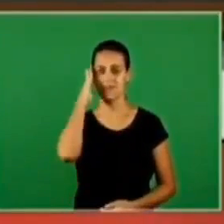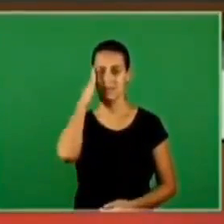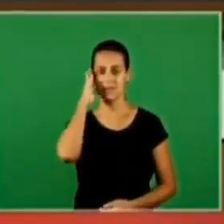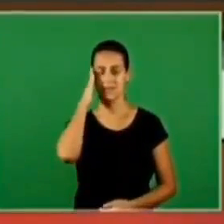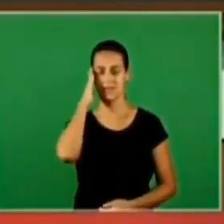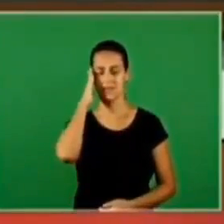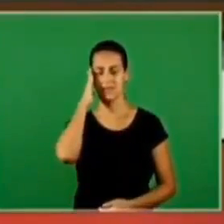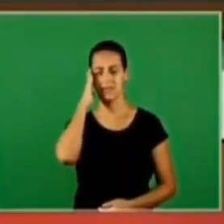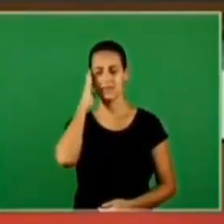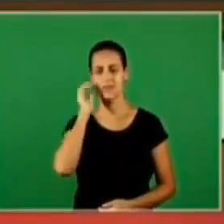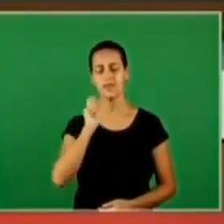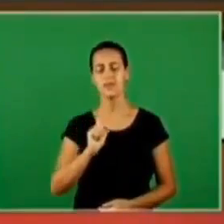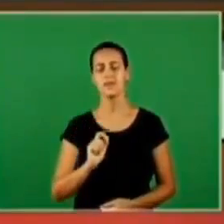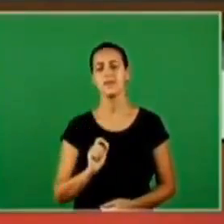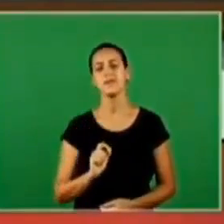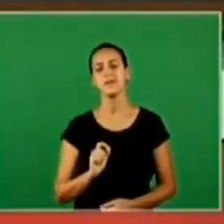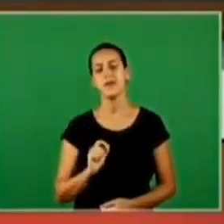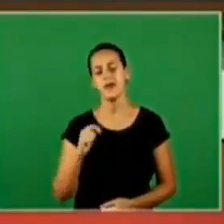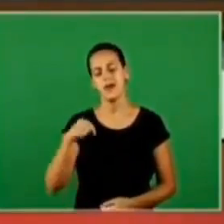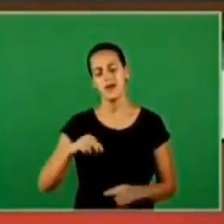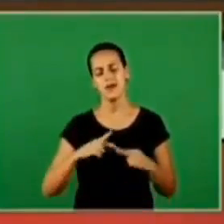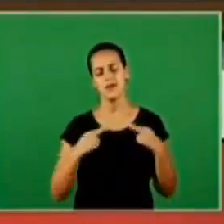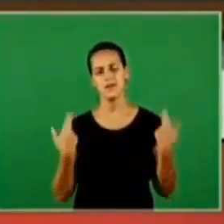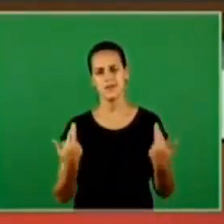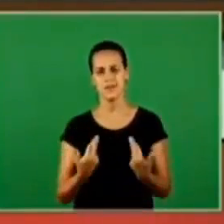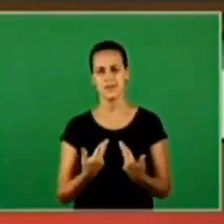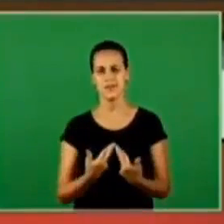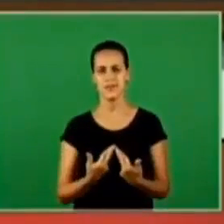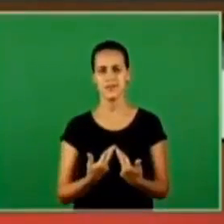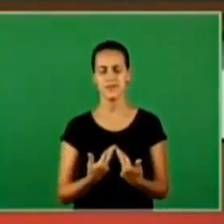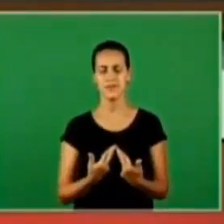that, in fact, these meetings